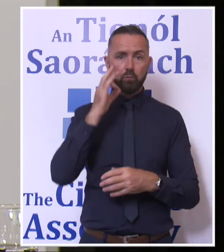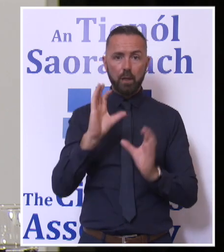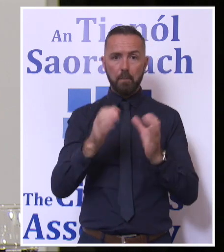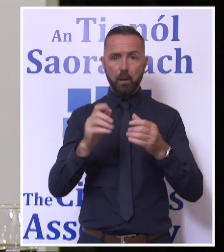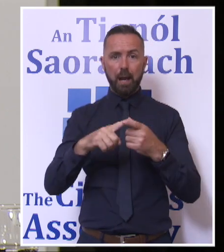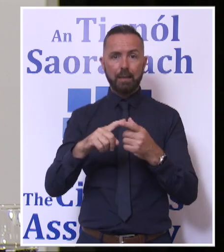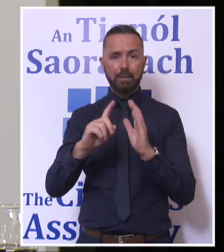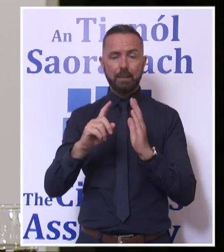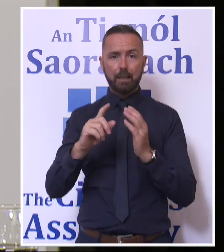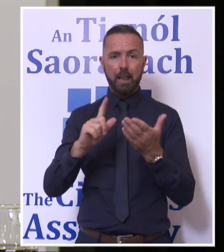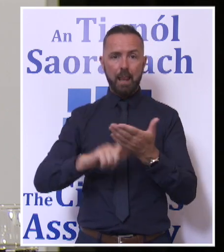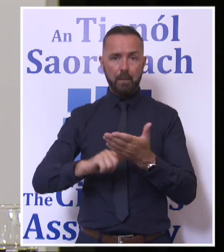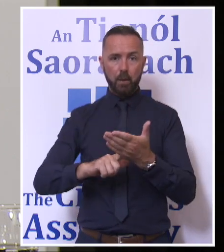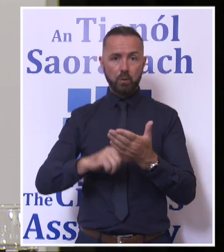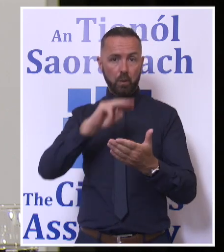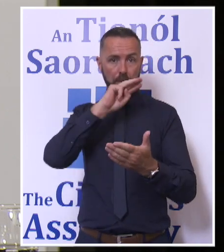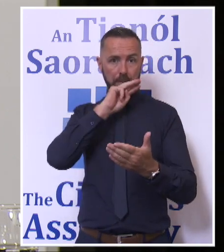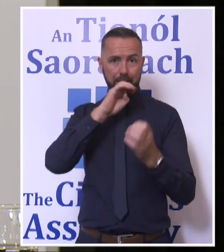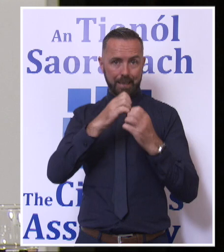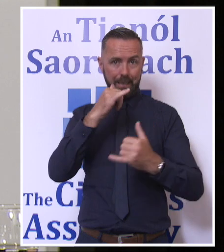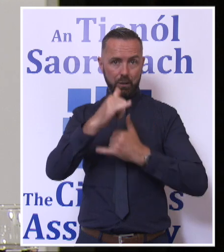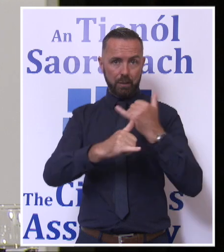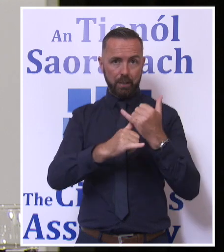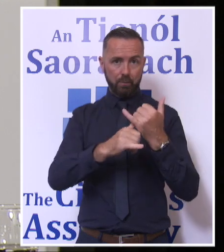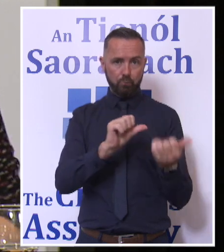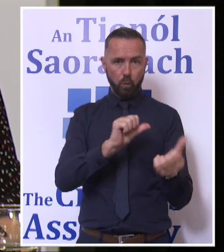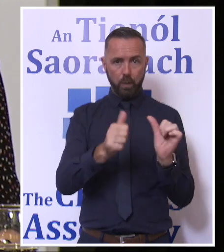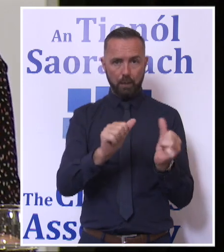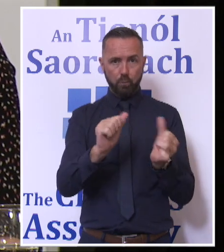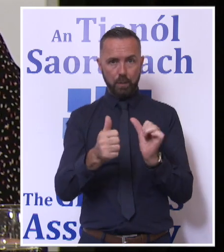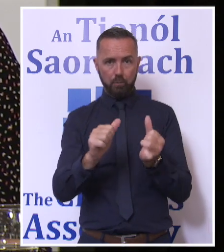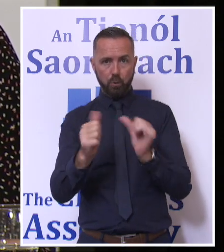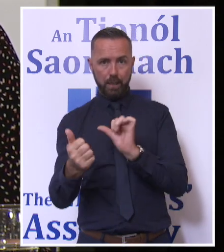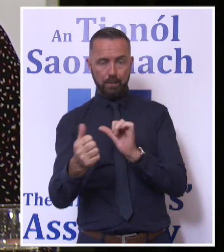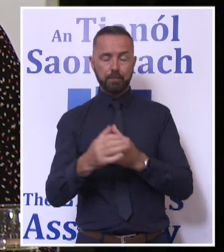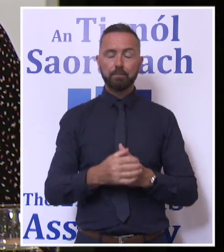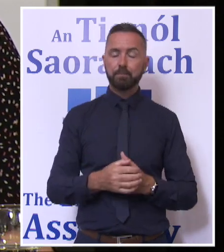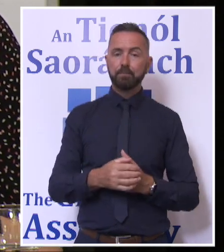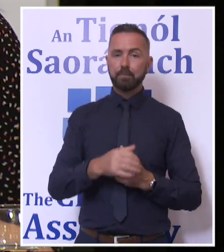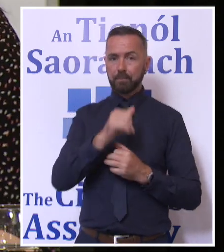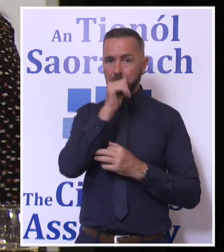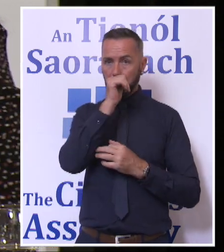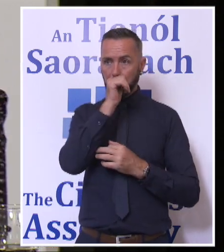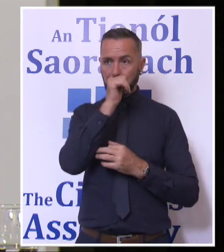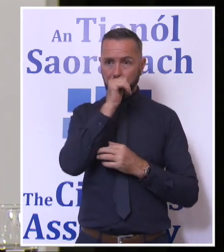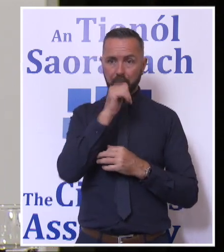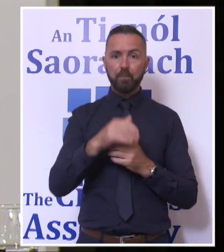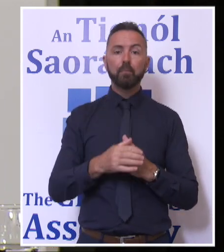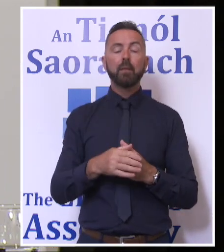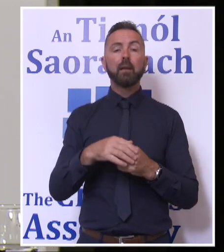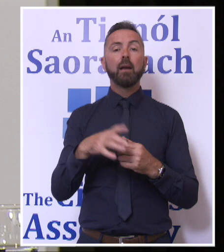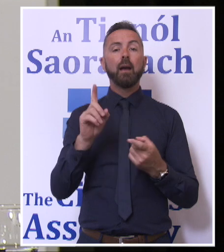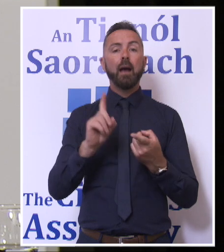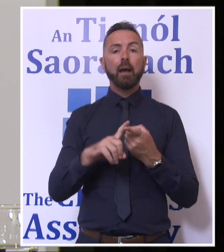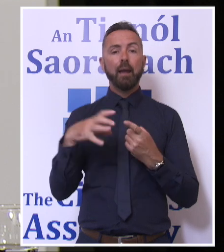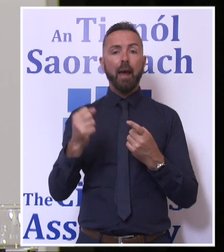and so the role of mayor has rotated each year between one of those councillors. And there have been recommendations in